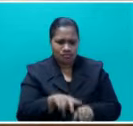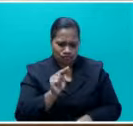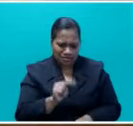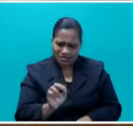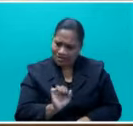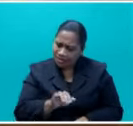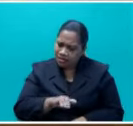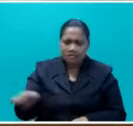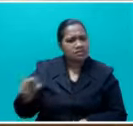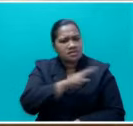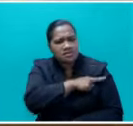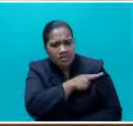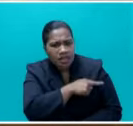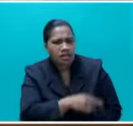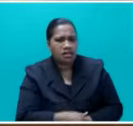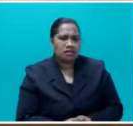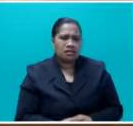accountable. Mr. Speaker,